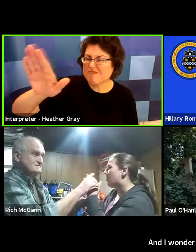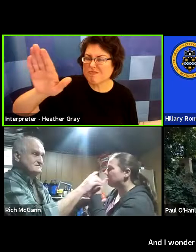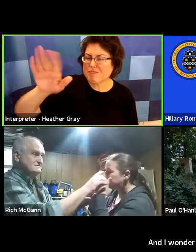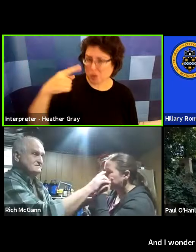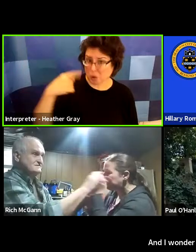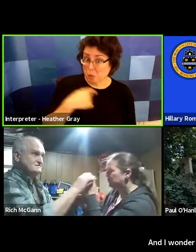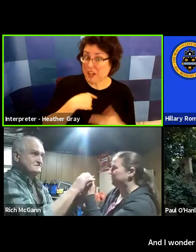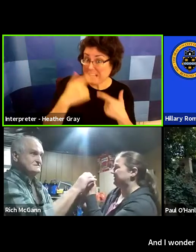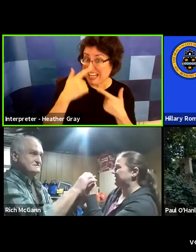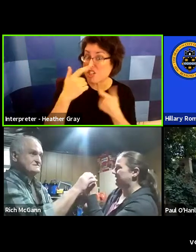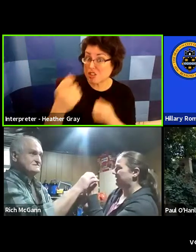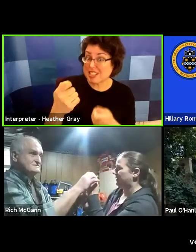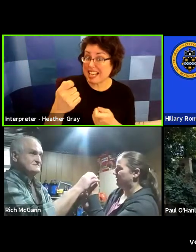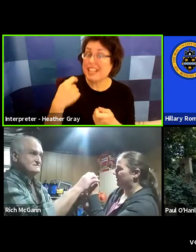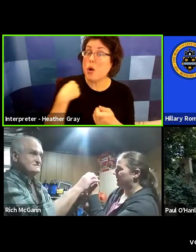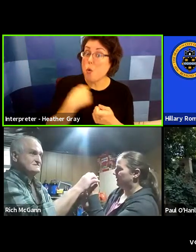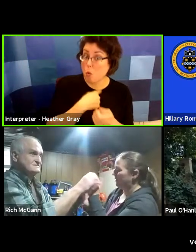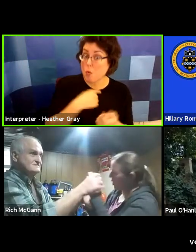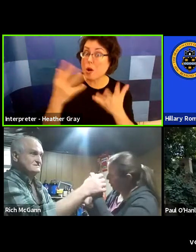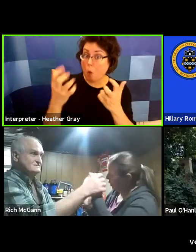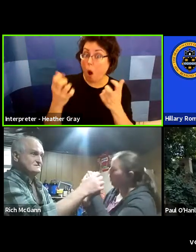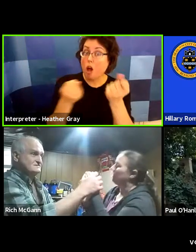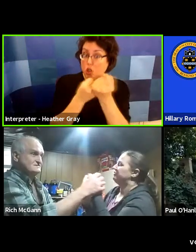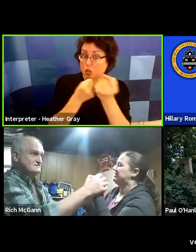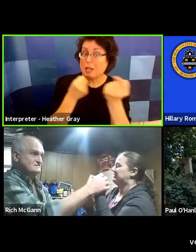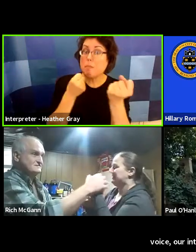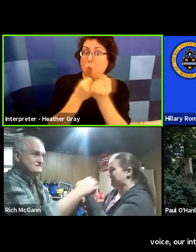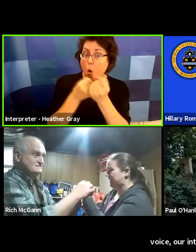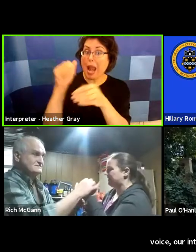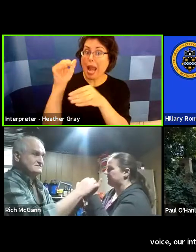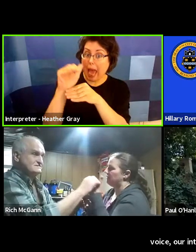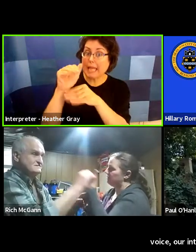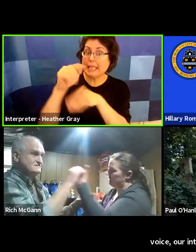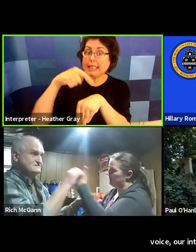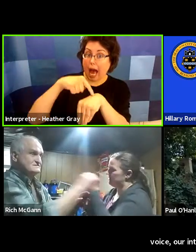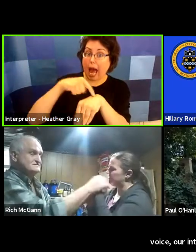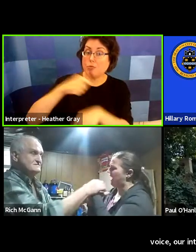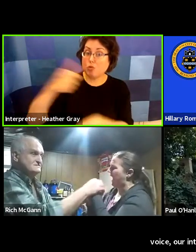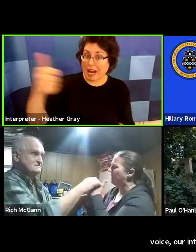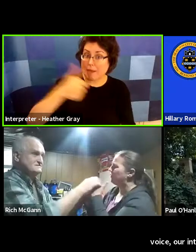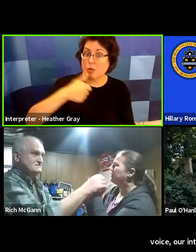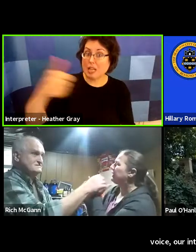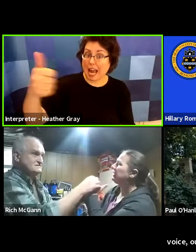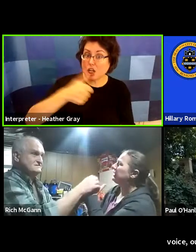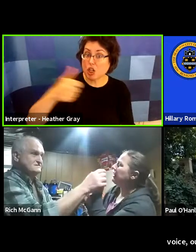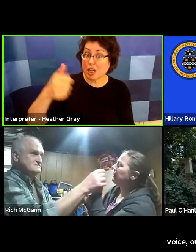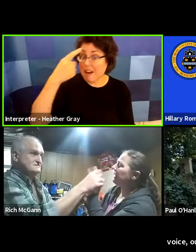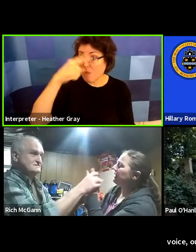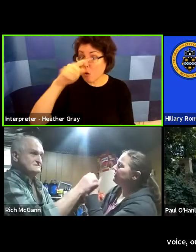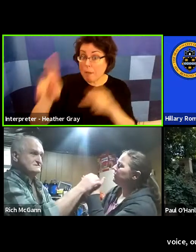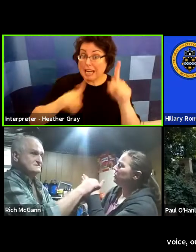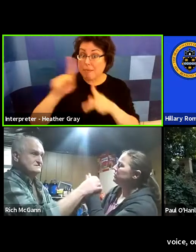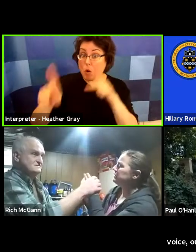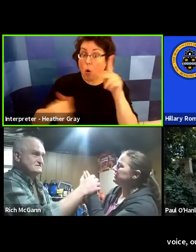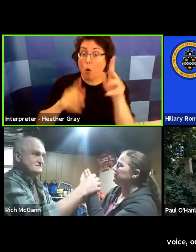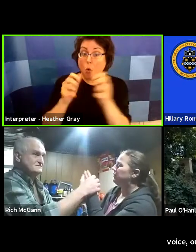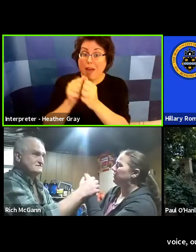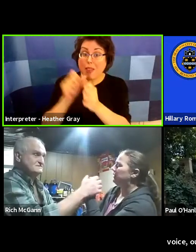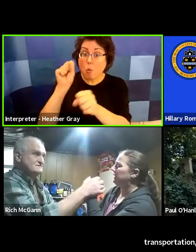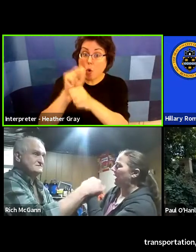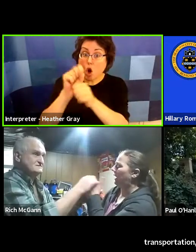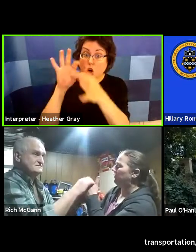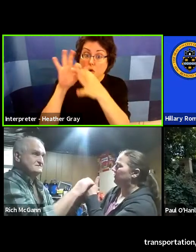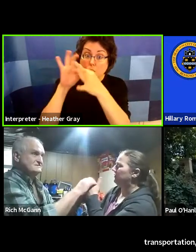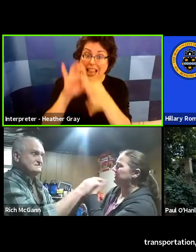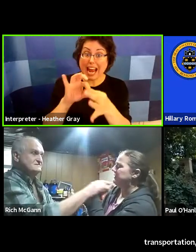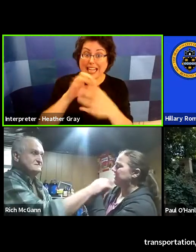interest in promoting nighttime transportation for people, you know, with work-related trips. You know,